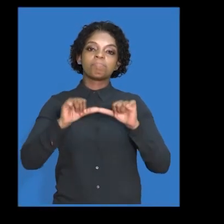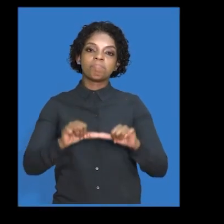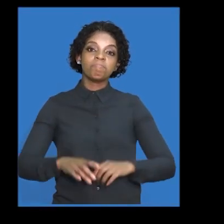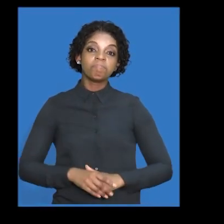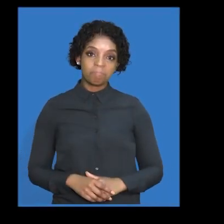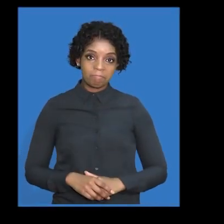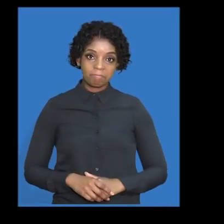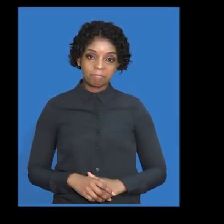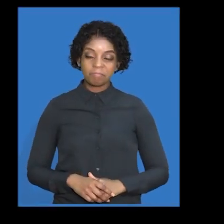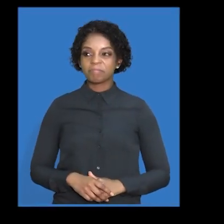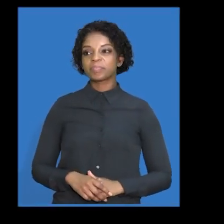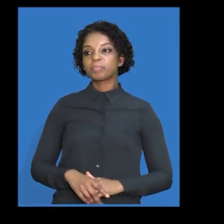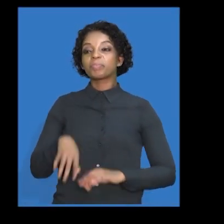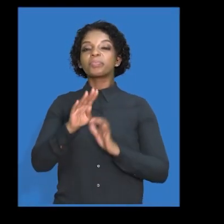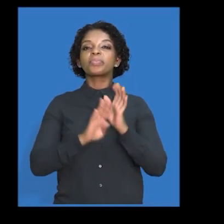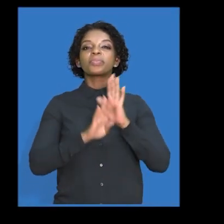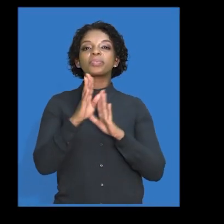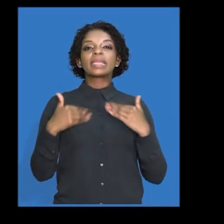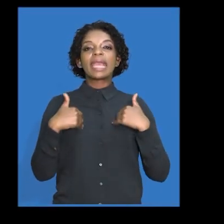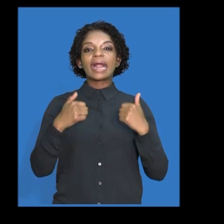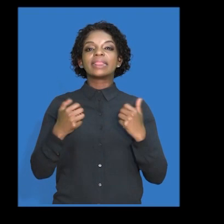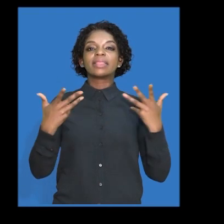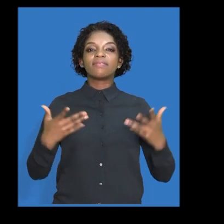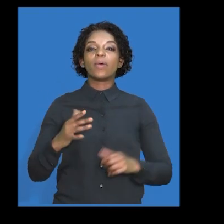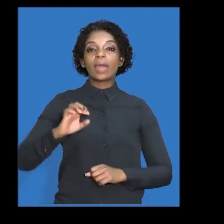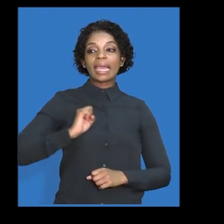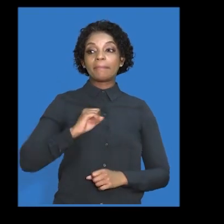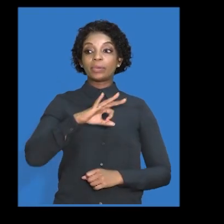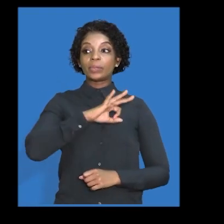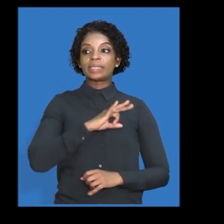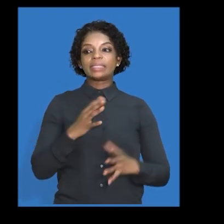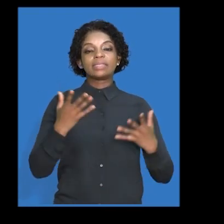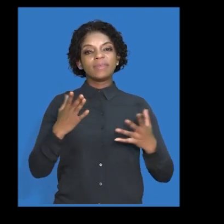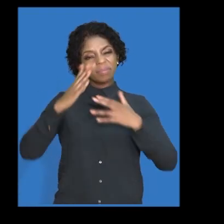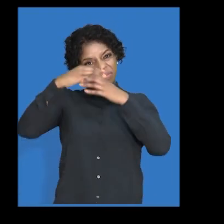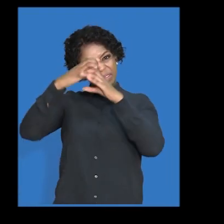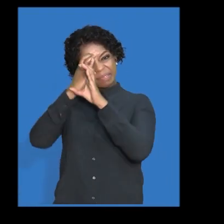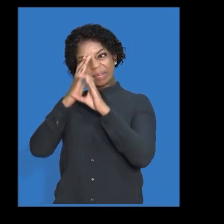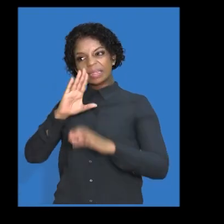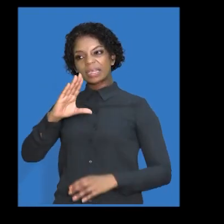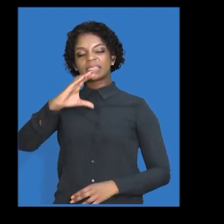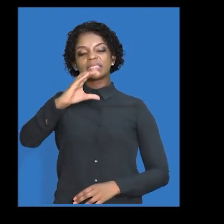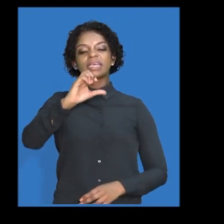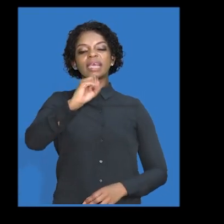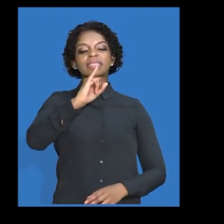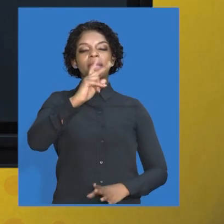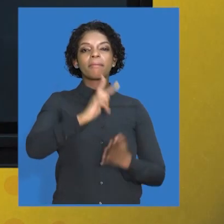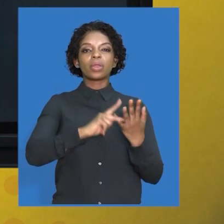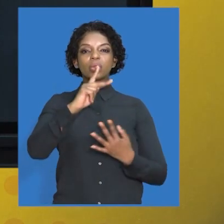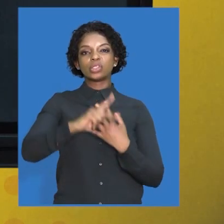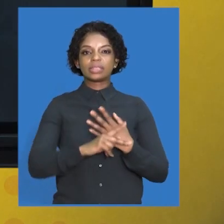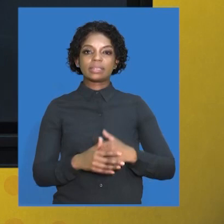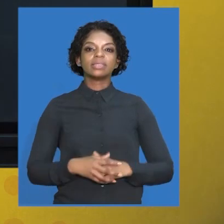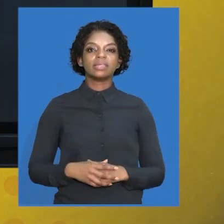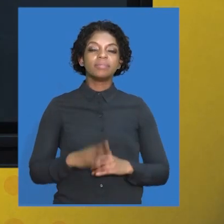And it improves the health of its employees through focused CSR projects. There could also potentially be where they might